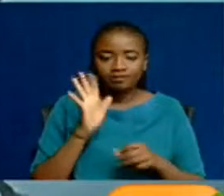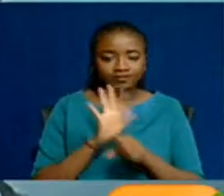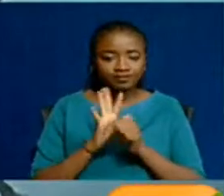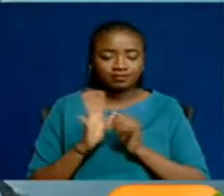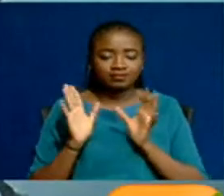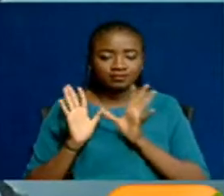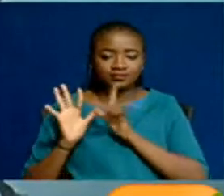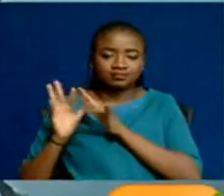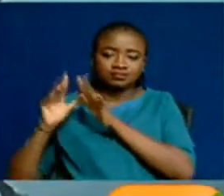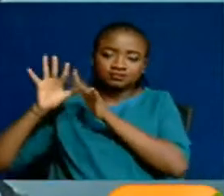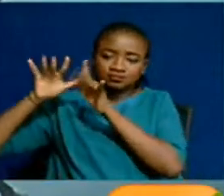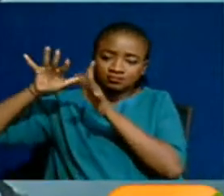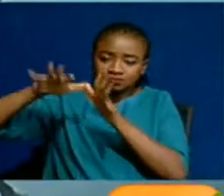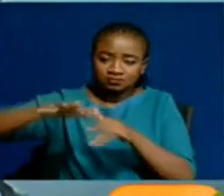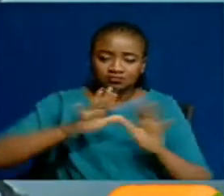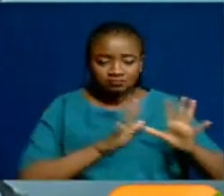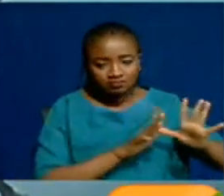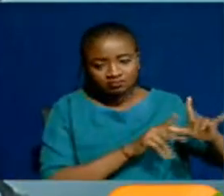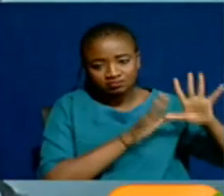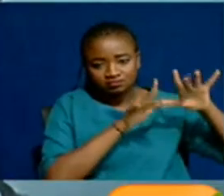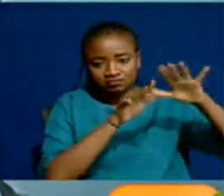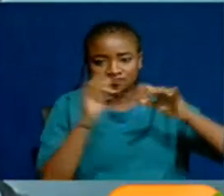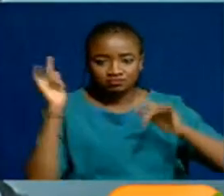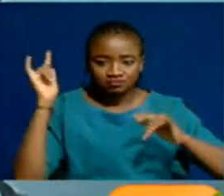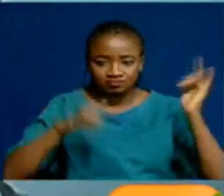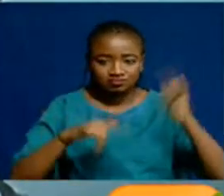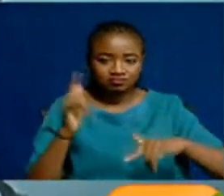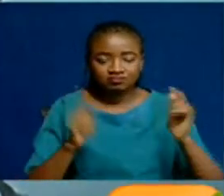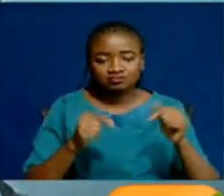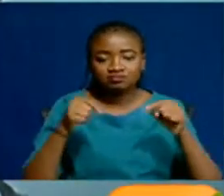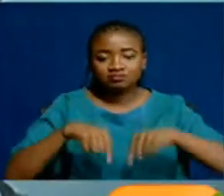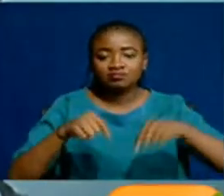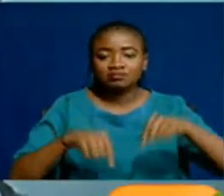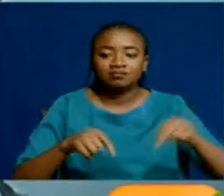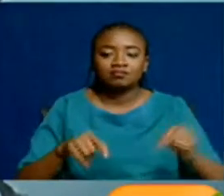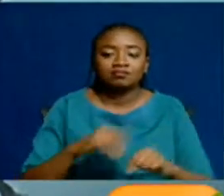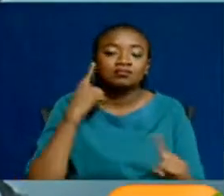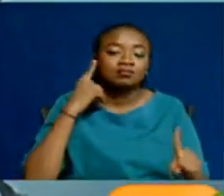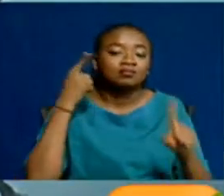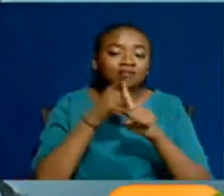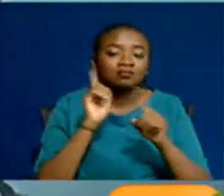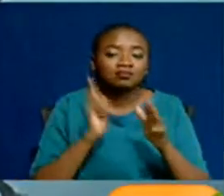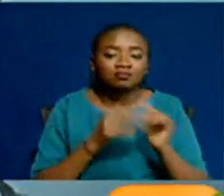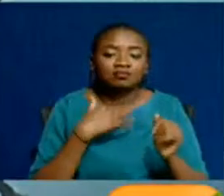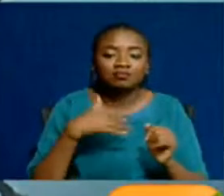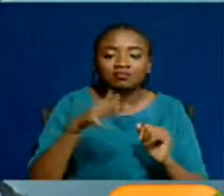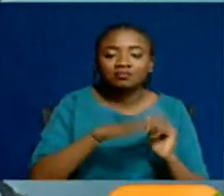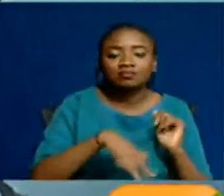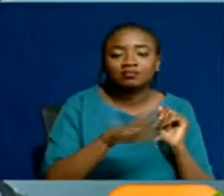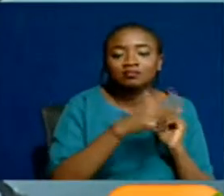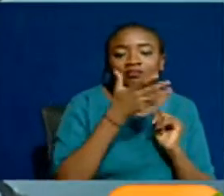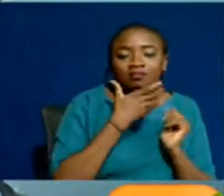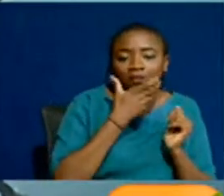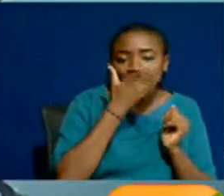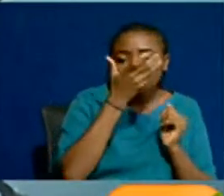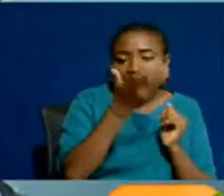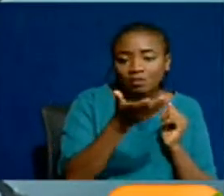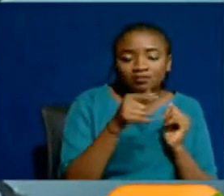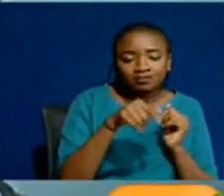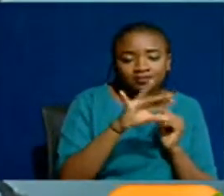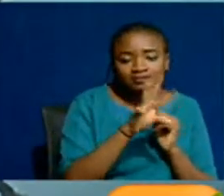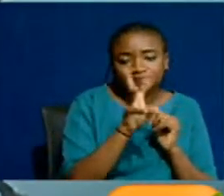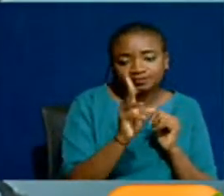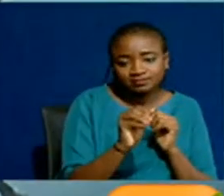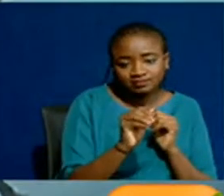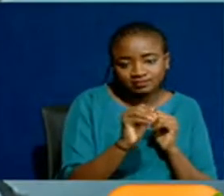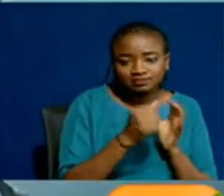their homes behind, embarking on a long journey towards the warmer landscapes of Africa. Among